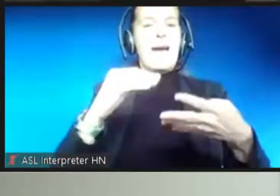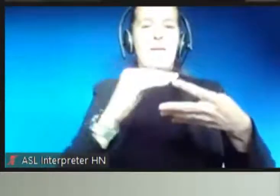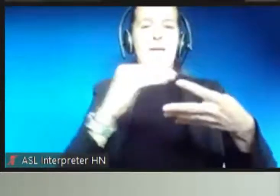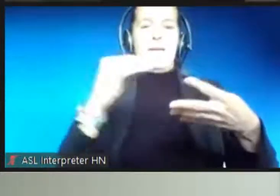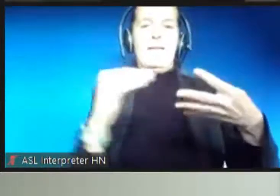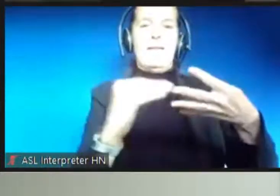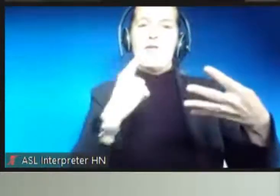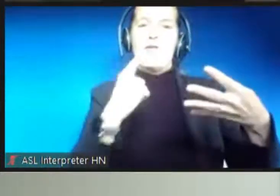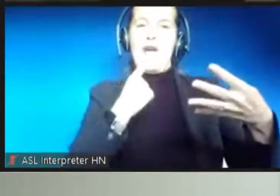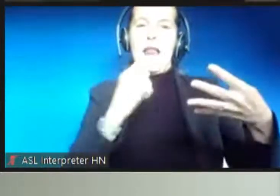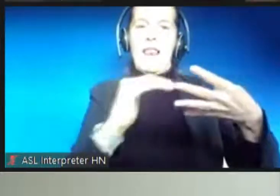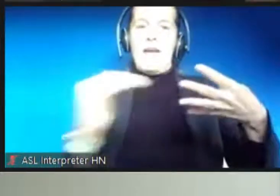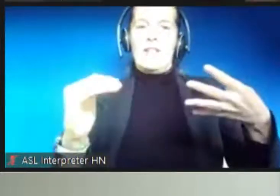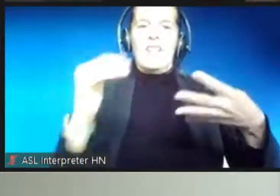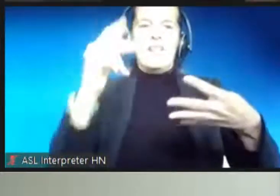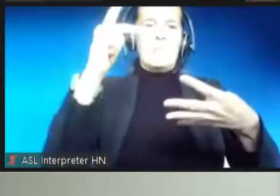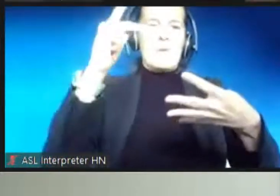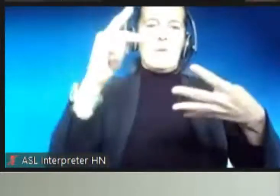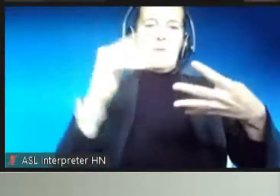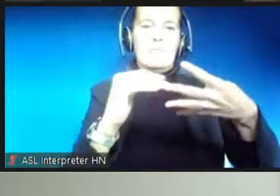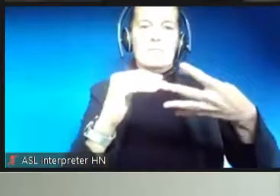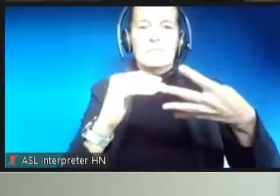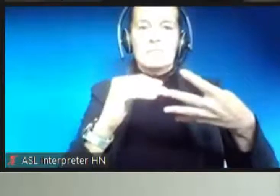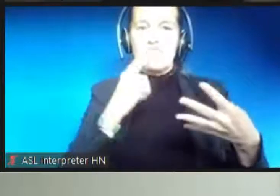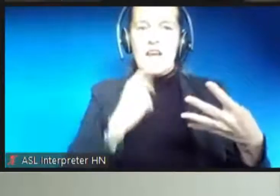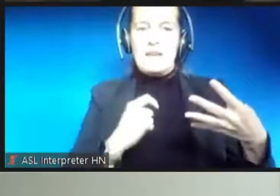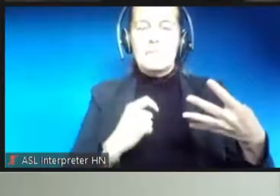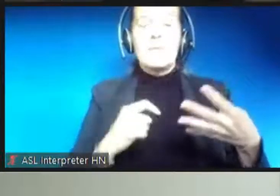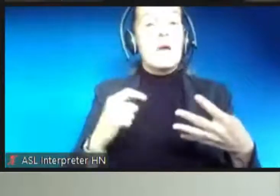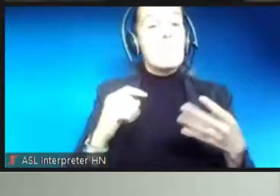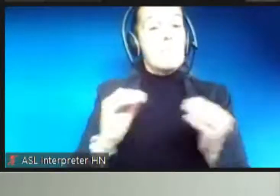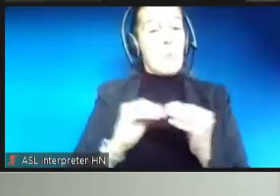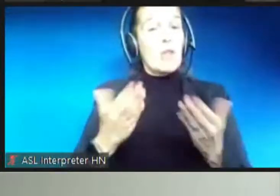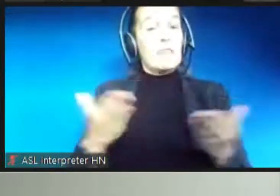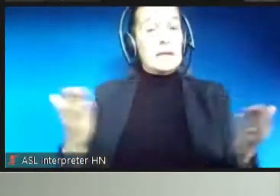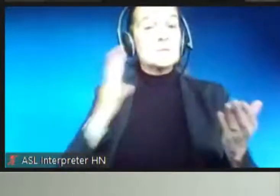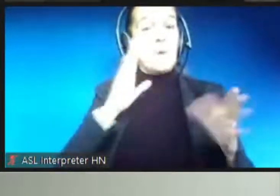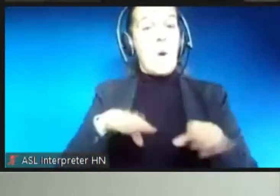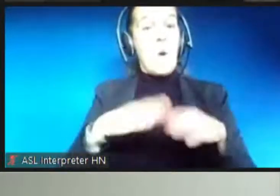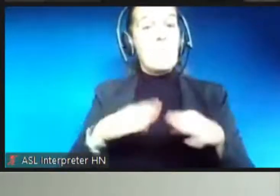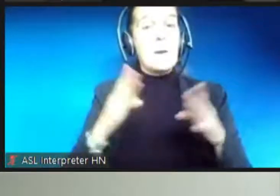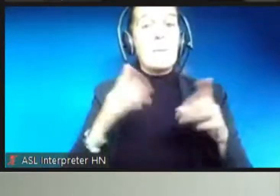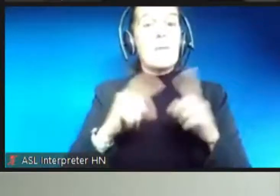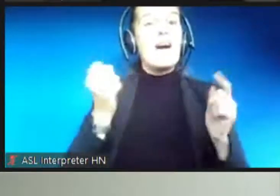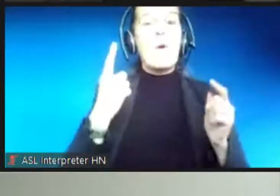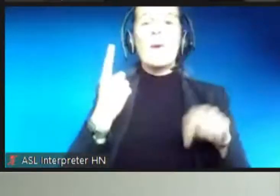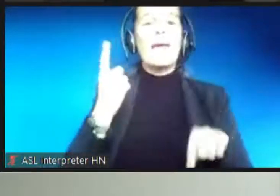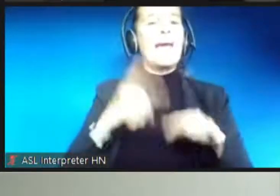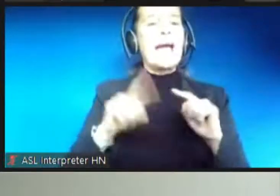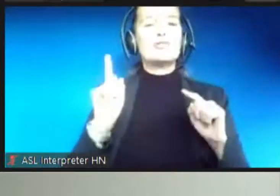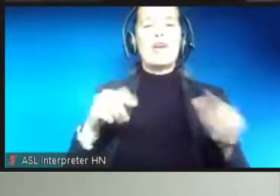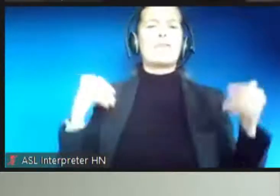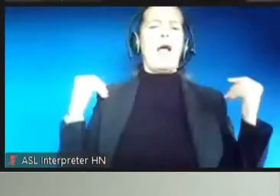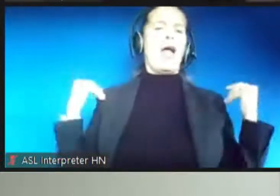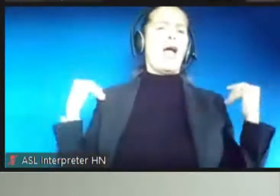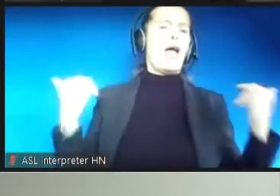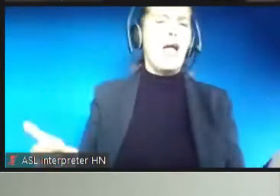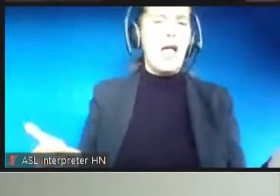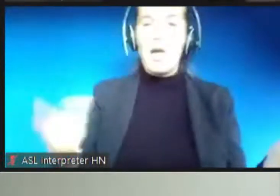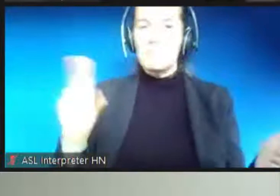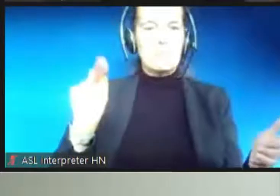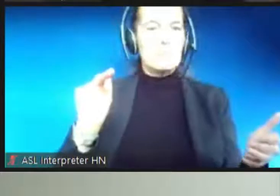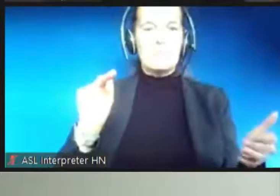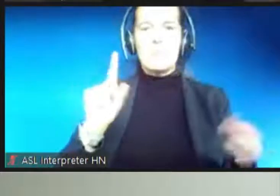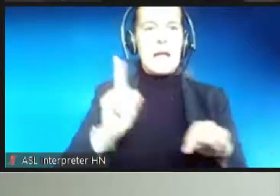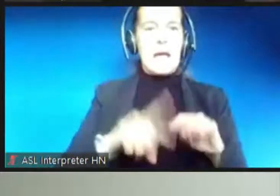means more activities will be opening, but we need also to avoid getting overconfident. So please continue wearing